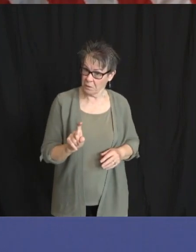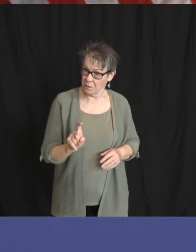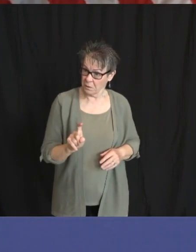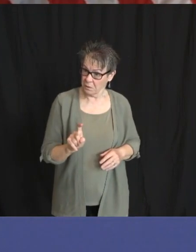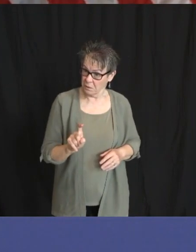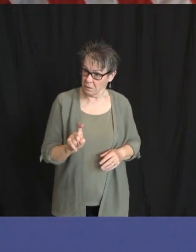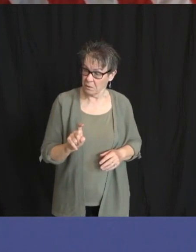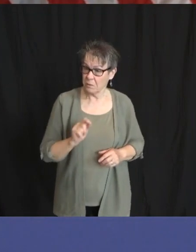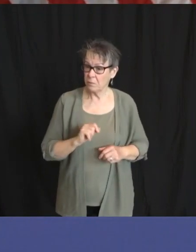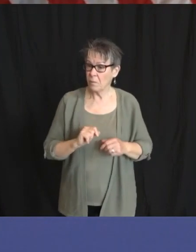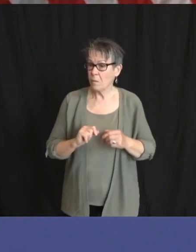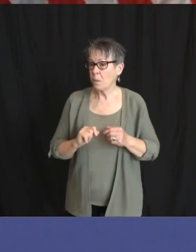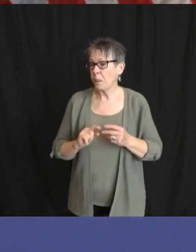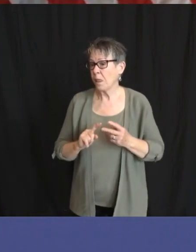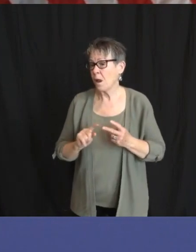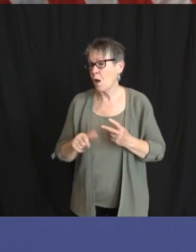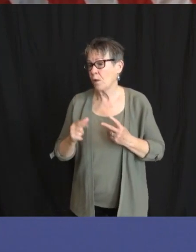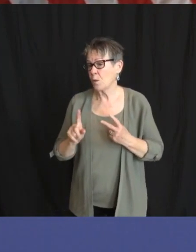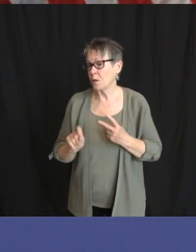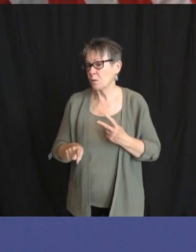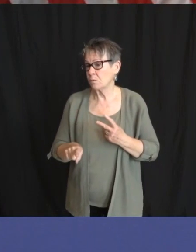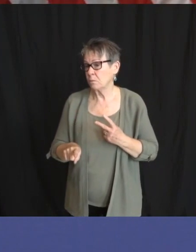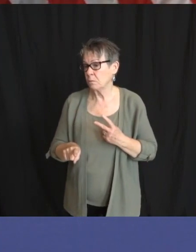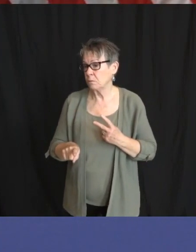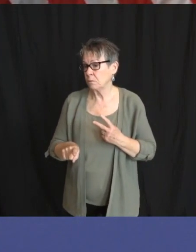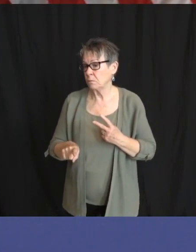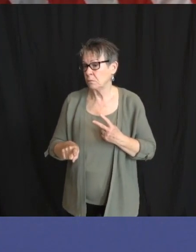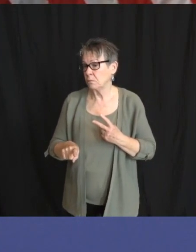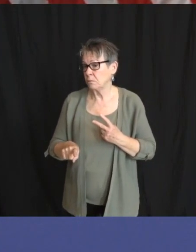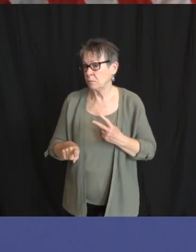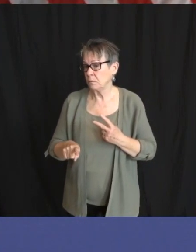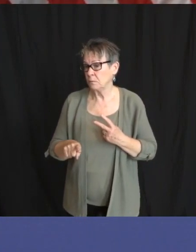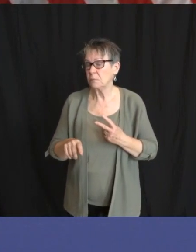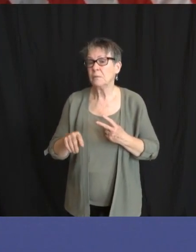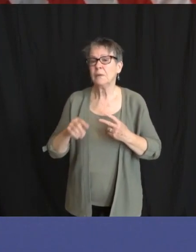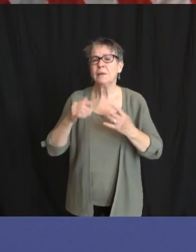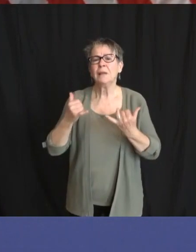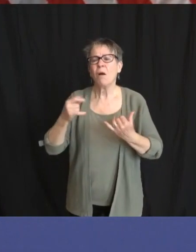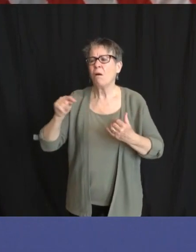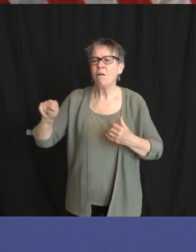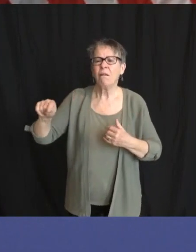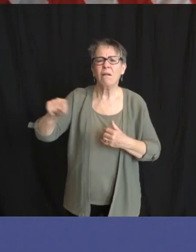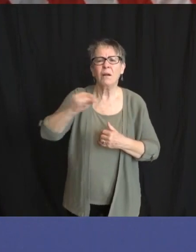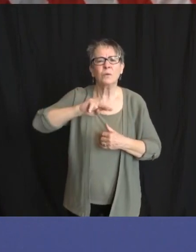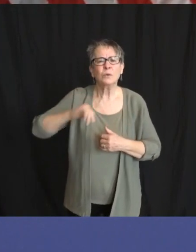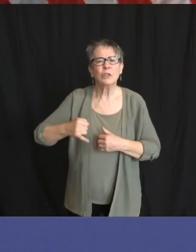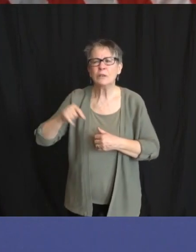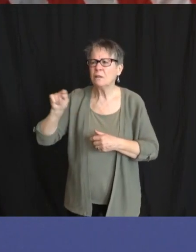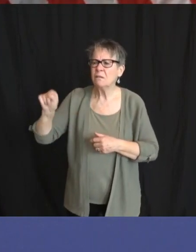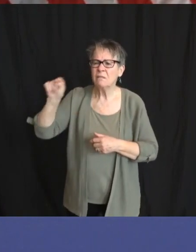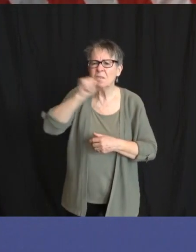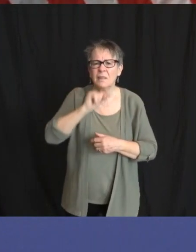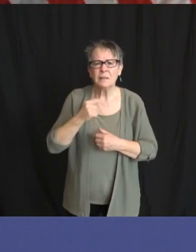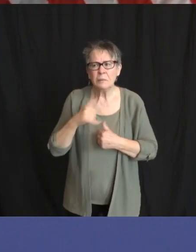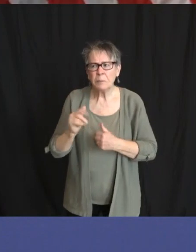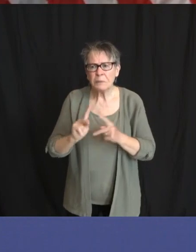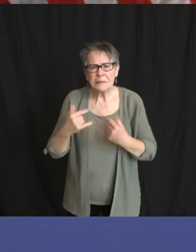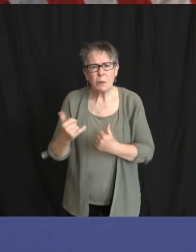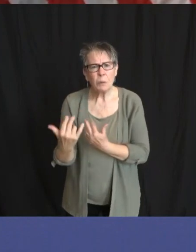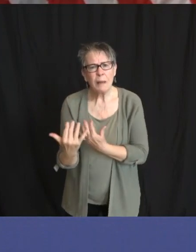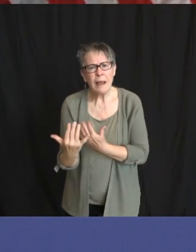who have not yet received unemployment payments, some for more than a month or more. I know you have announced steps to increase